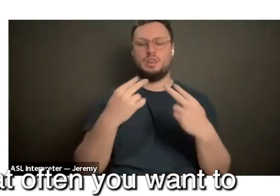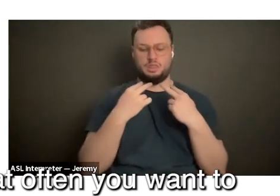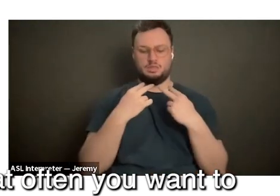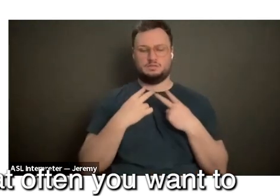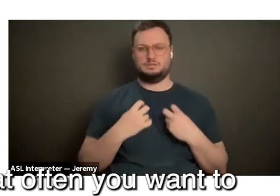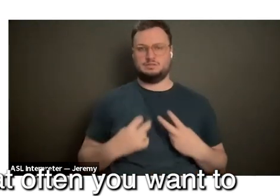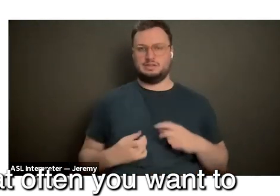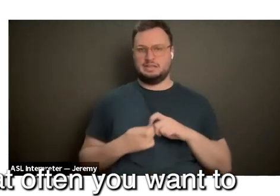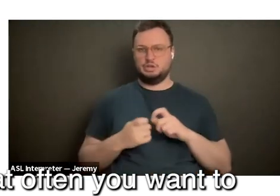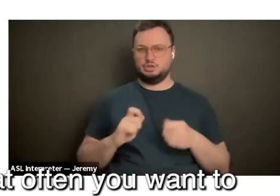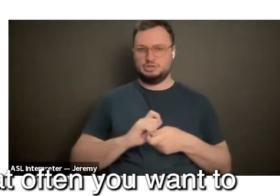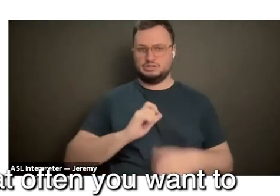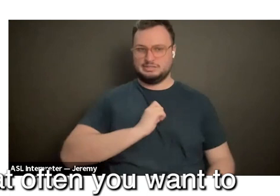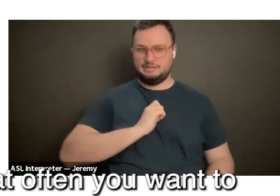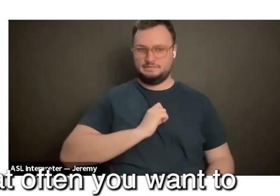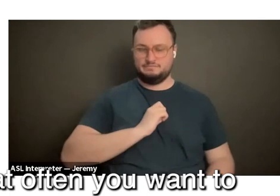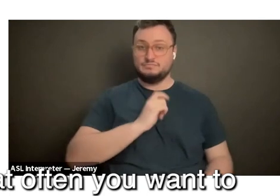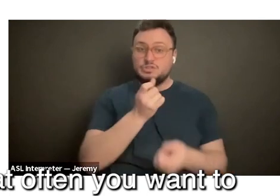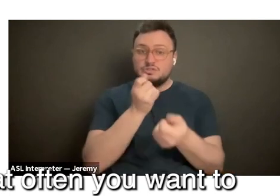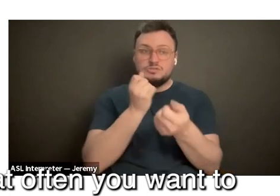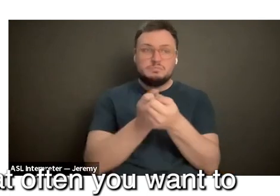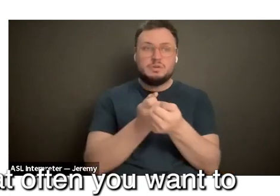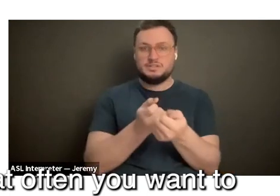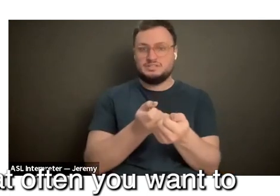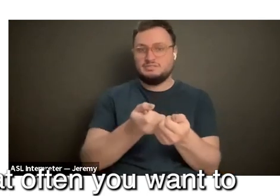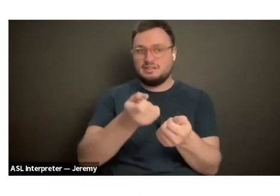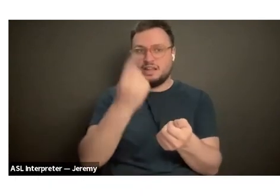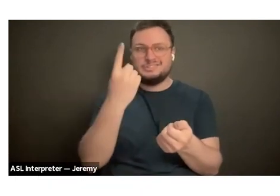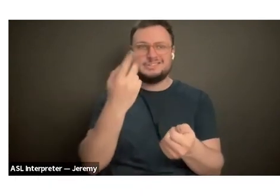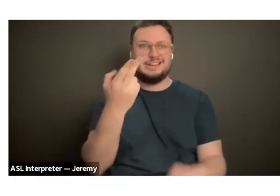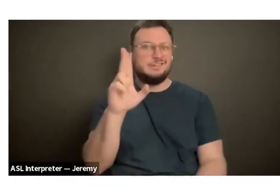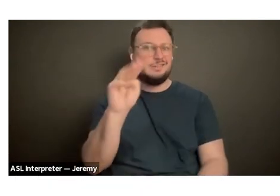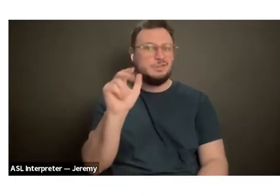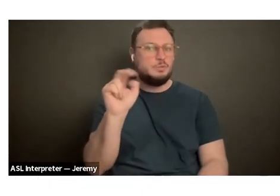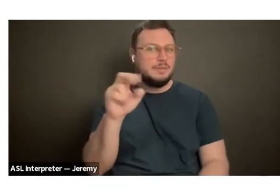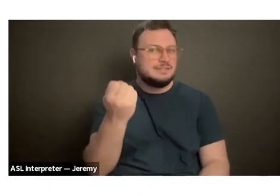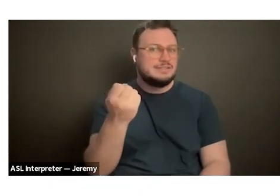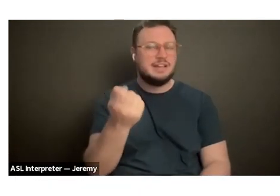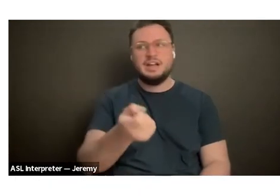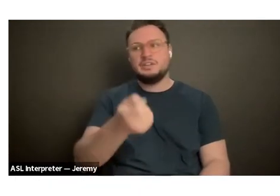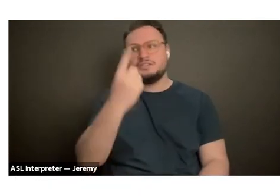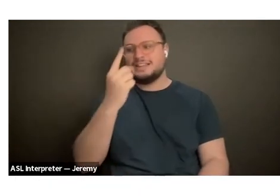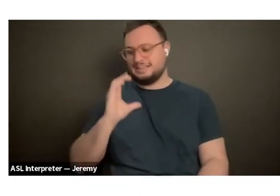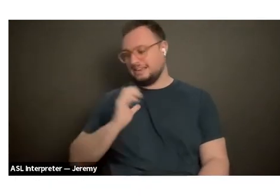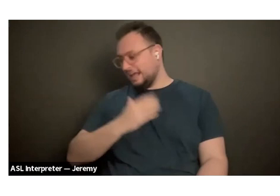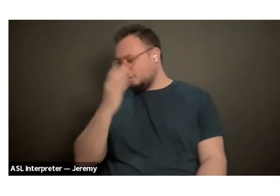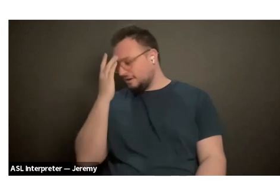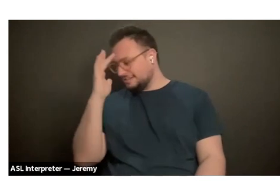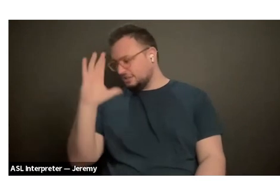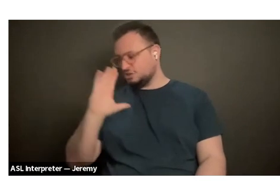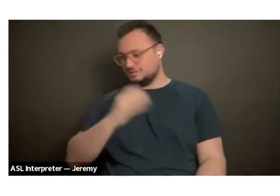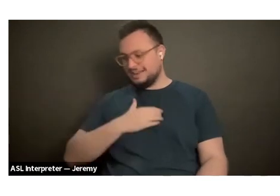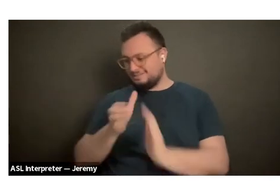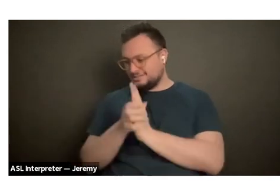support and to understand human beings, understand, all the challenges that we have within ourselves that make